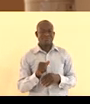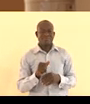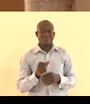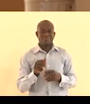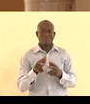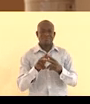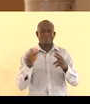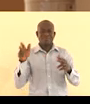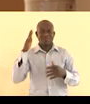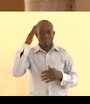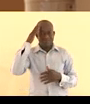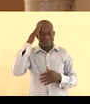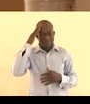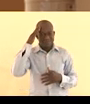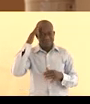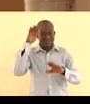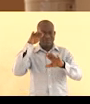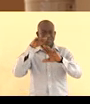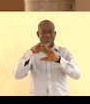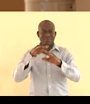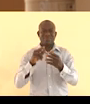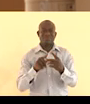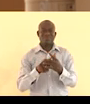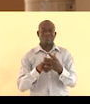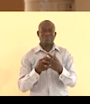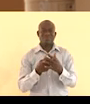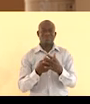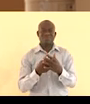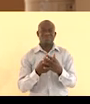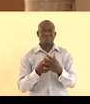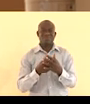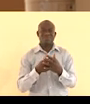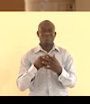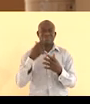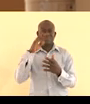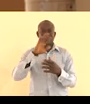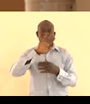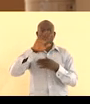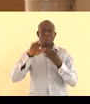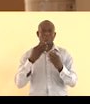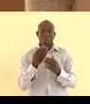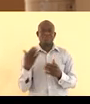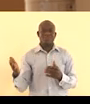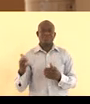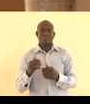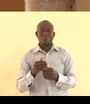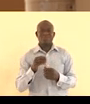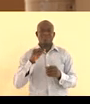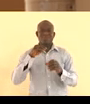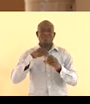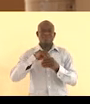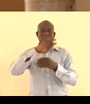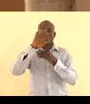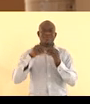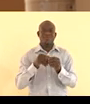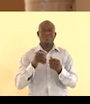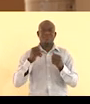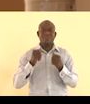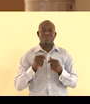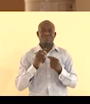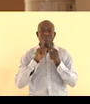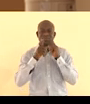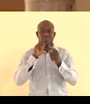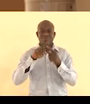that are very knowledgeable, academicians, look for all of those things. But Paul, in addressing